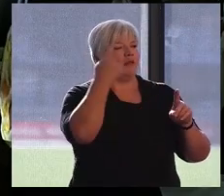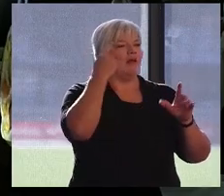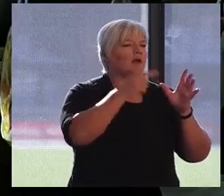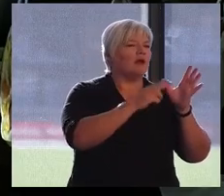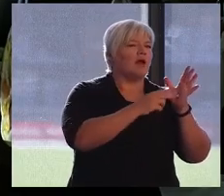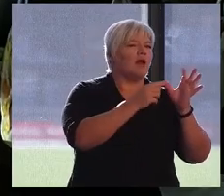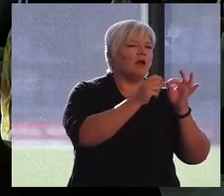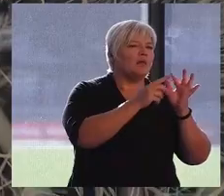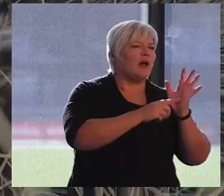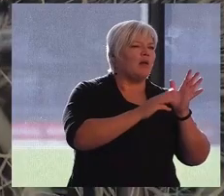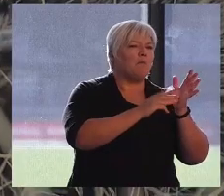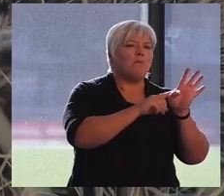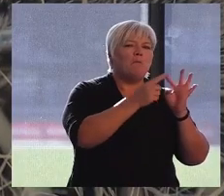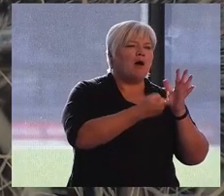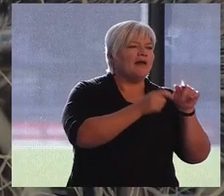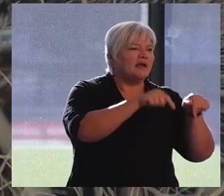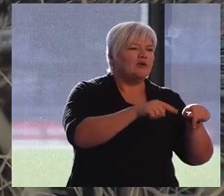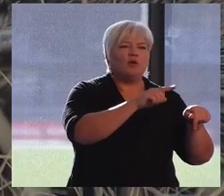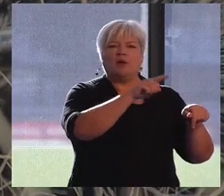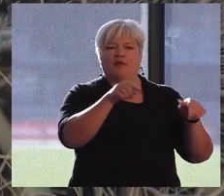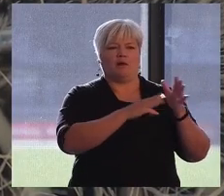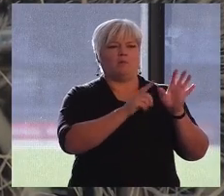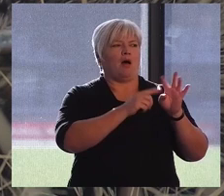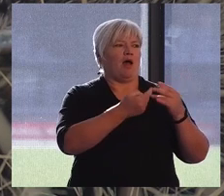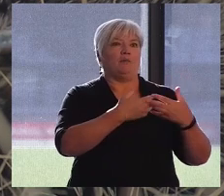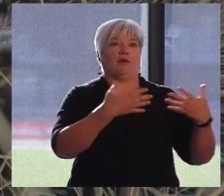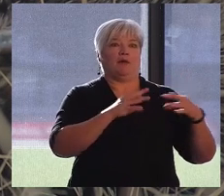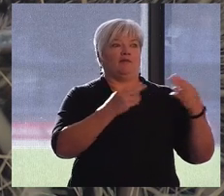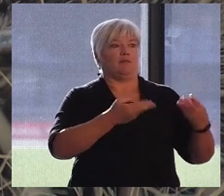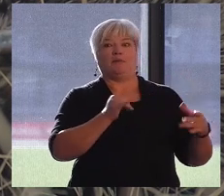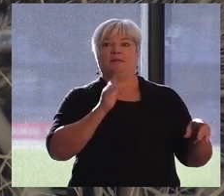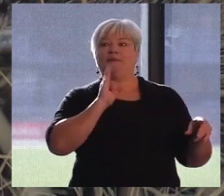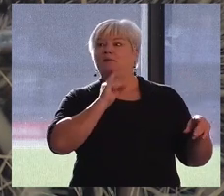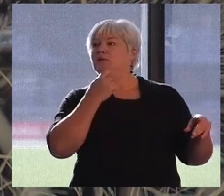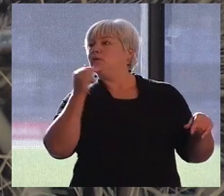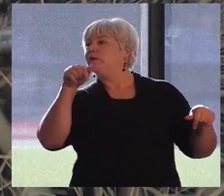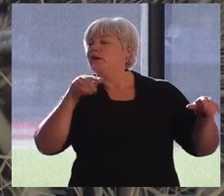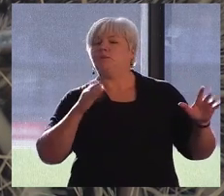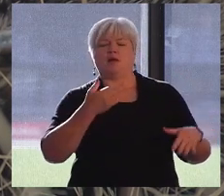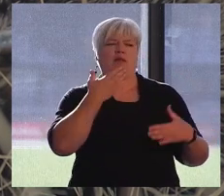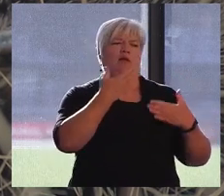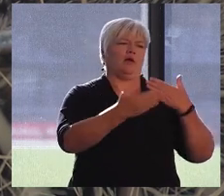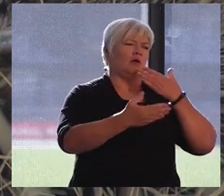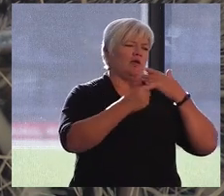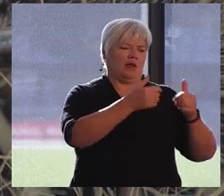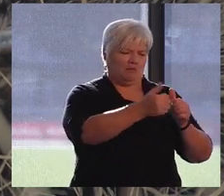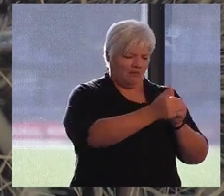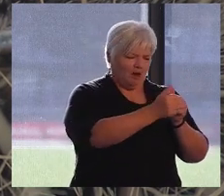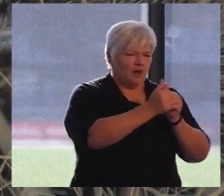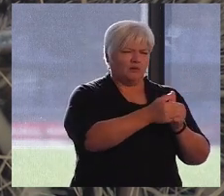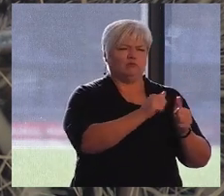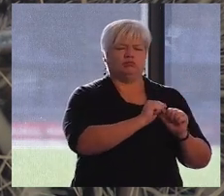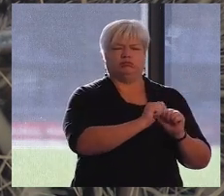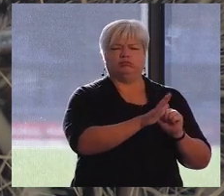any other Maya family members, you're such a big family, so it's possible I'll miss someone. But thank you so much, because that's been an incredible partnership